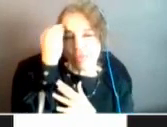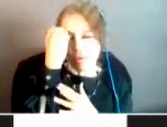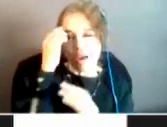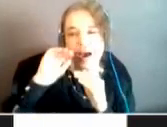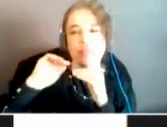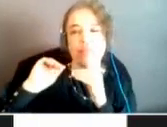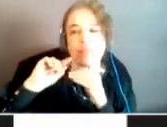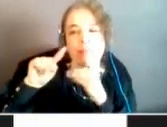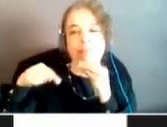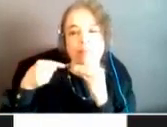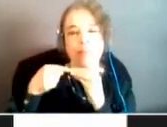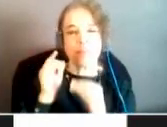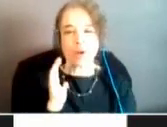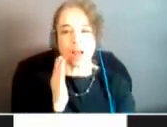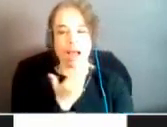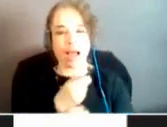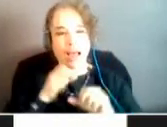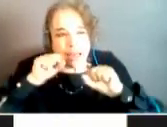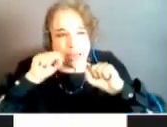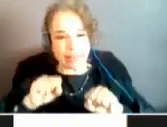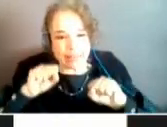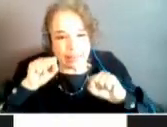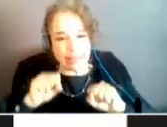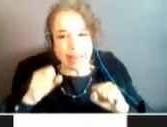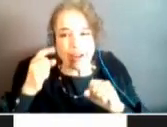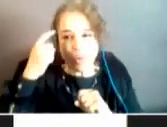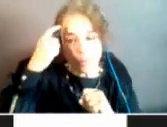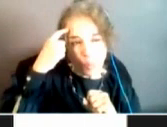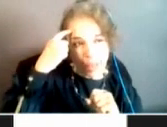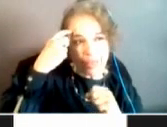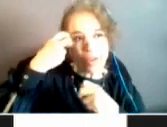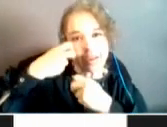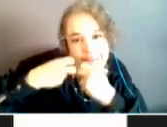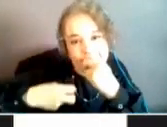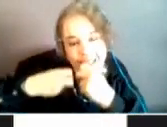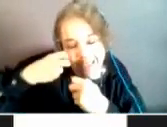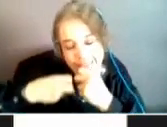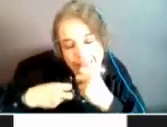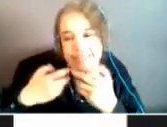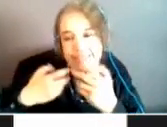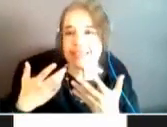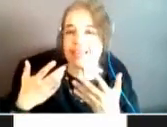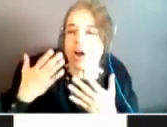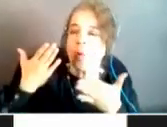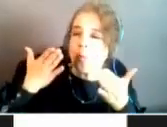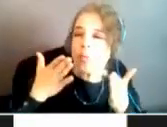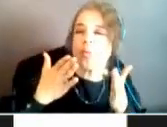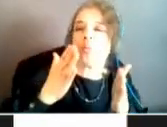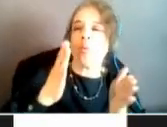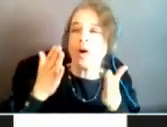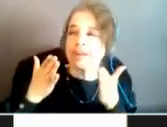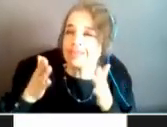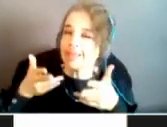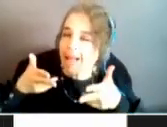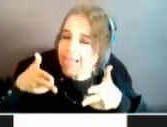about our ability to assess for mental health issues in a way that actually allows